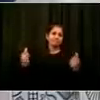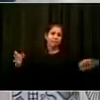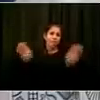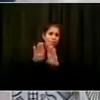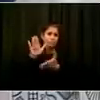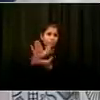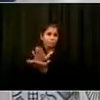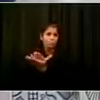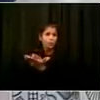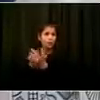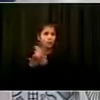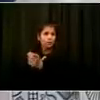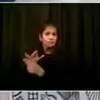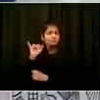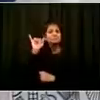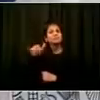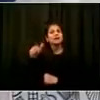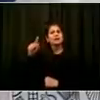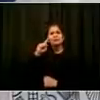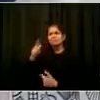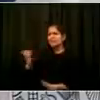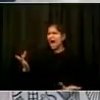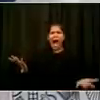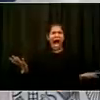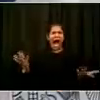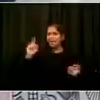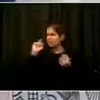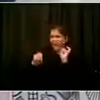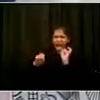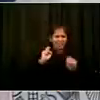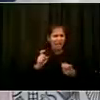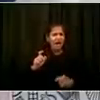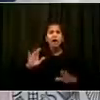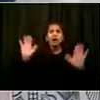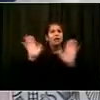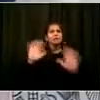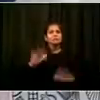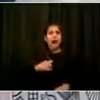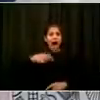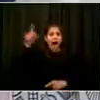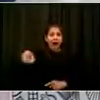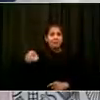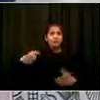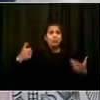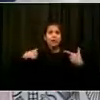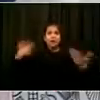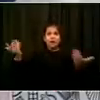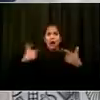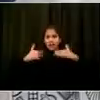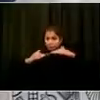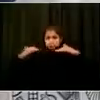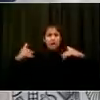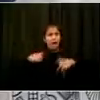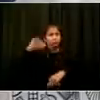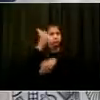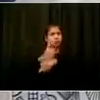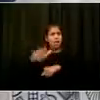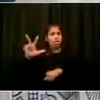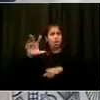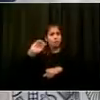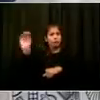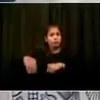conditions are changing. We need to reset the equation. We need to come up with even more stringent rules to make schools work, and testing is